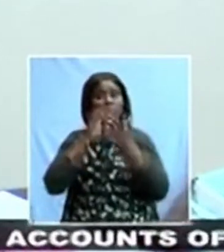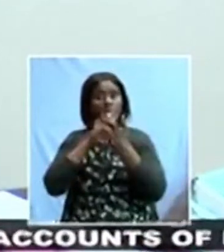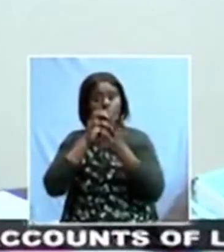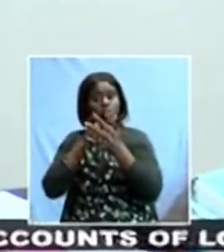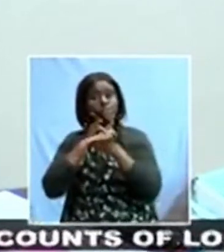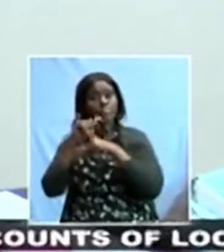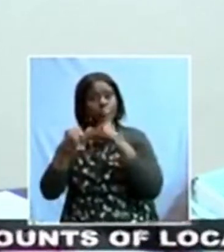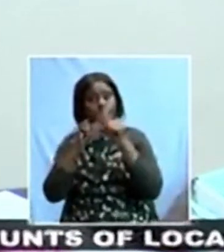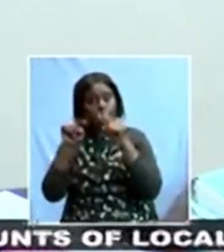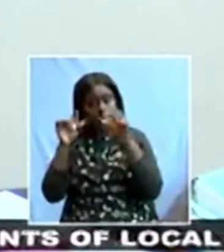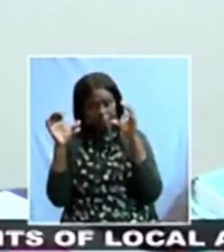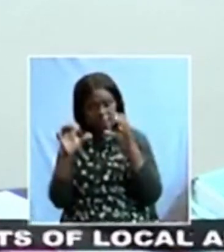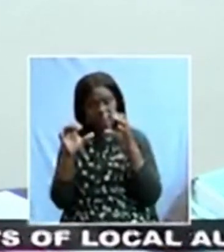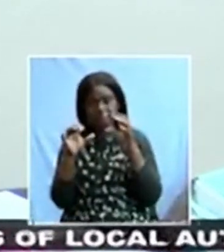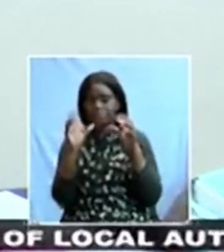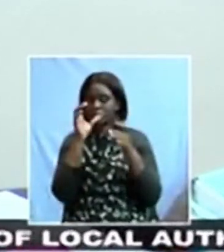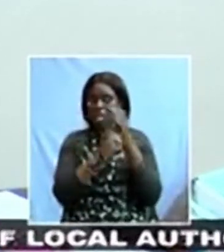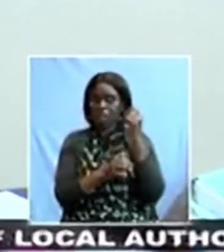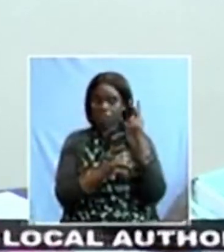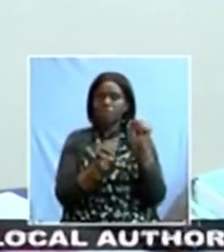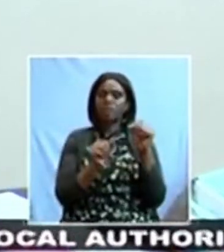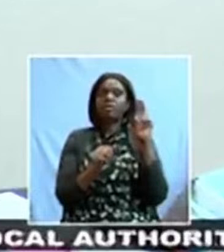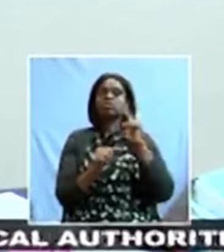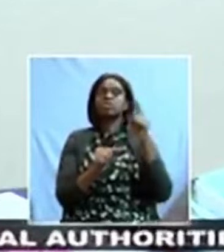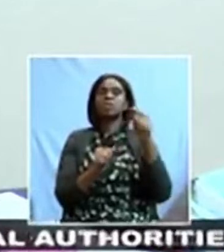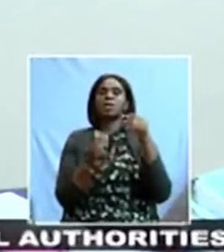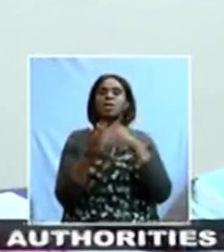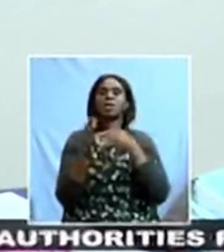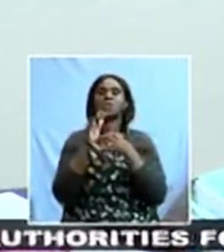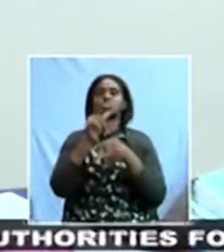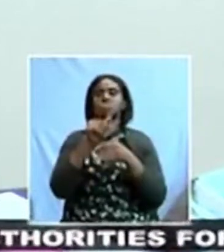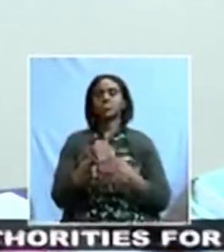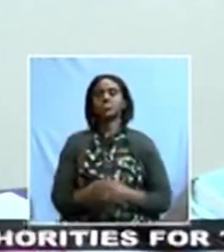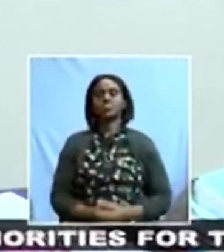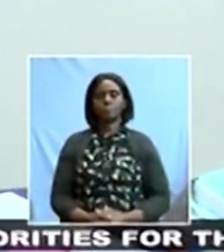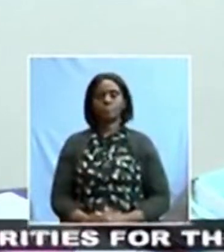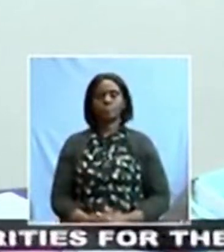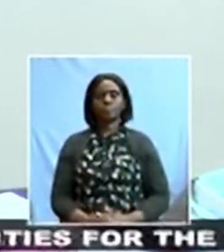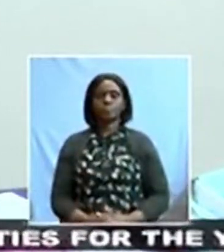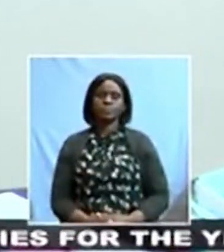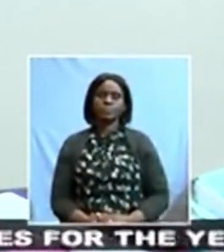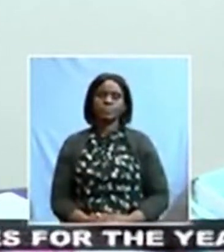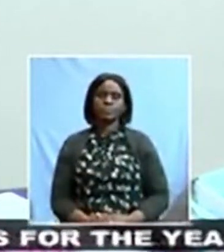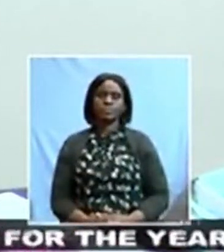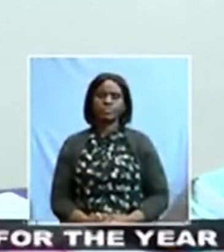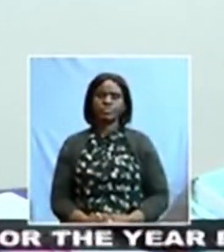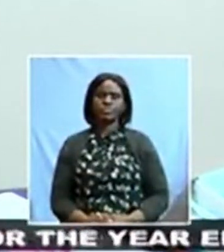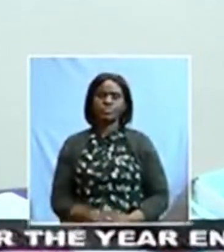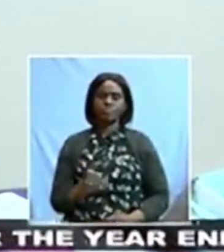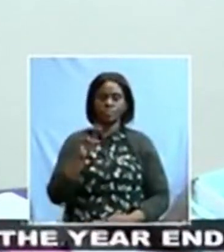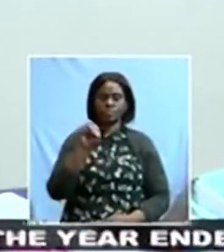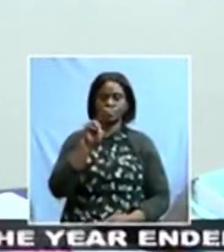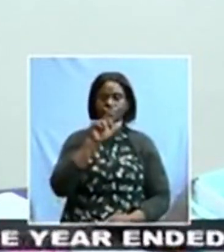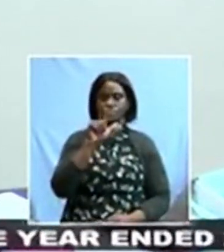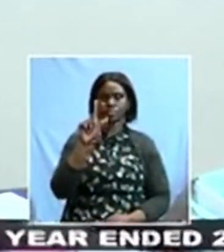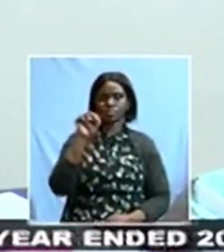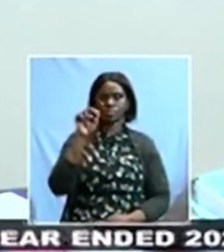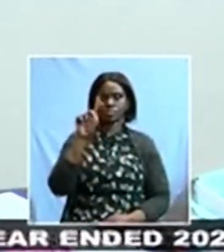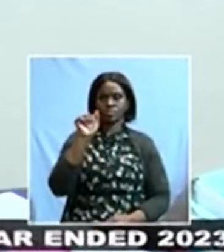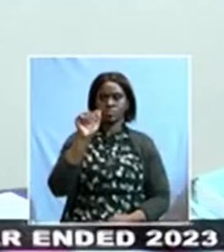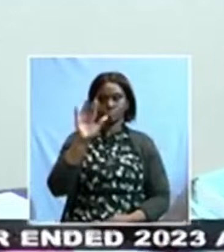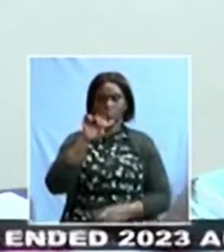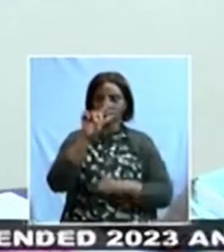committee, Cap 12 can be used against you. Honorable Mulunda, what is your question again?